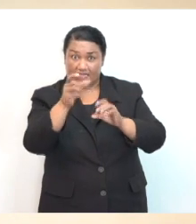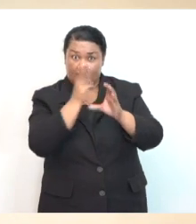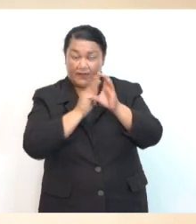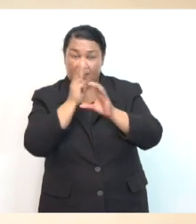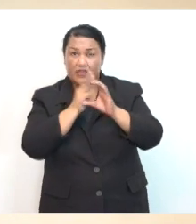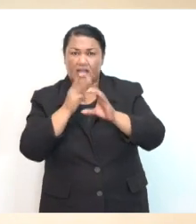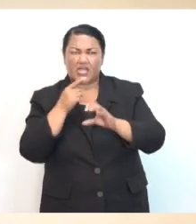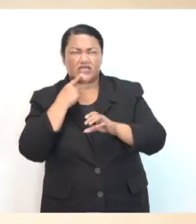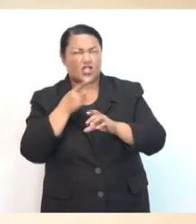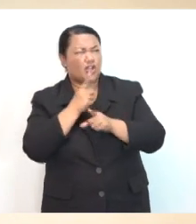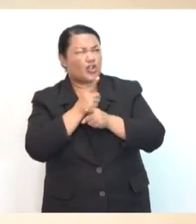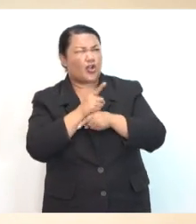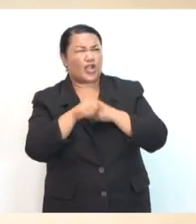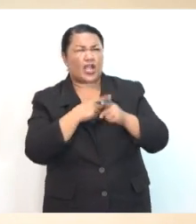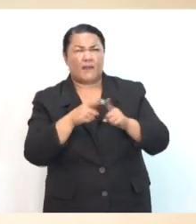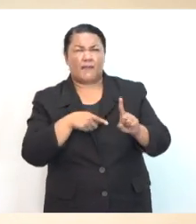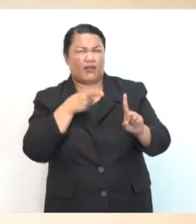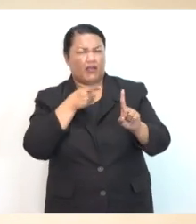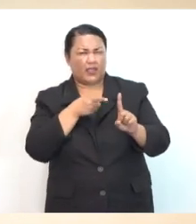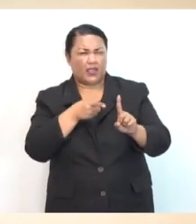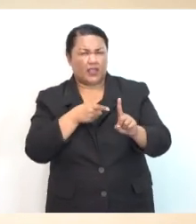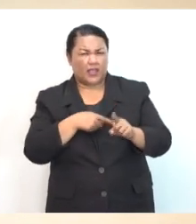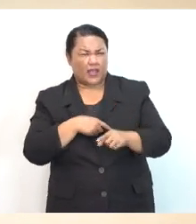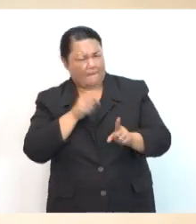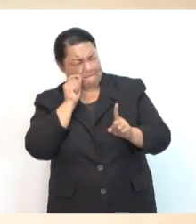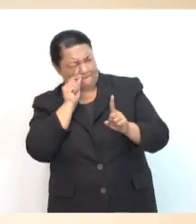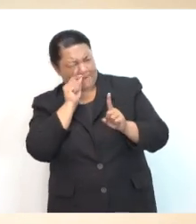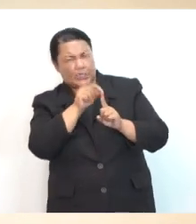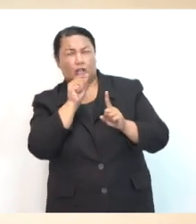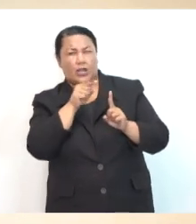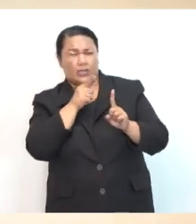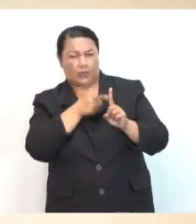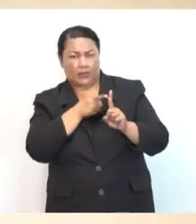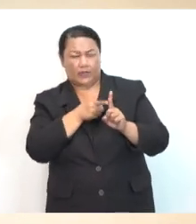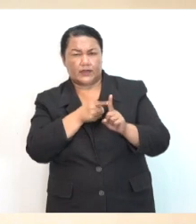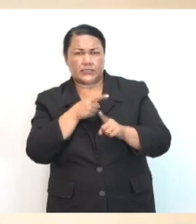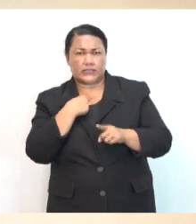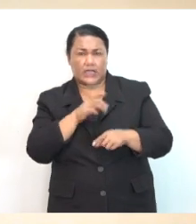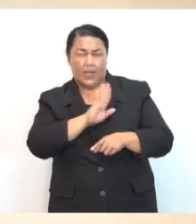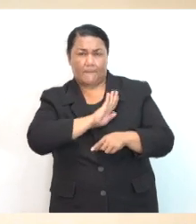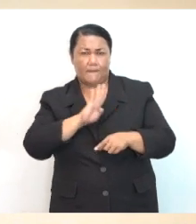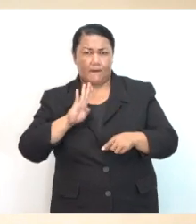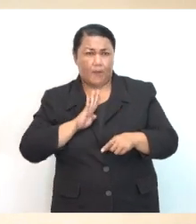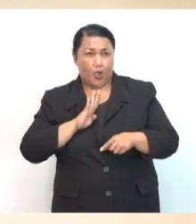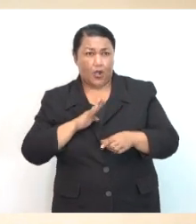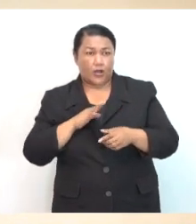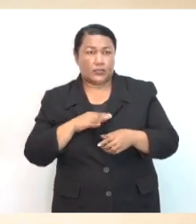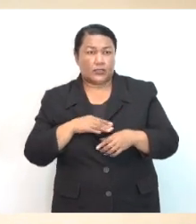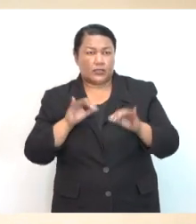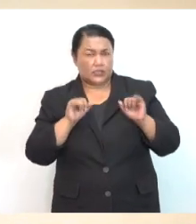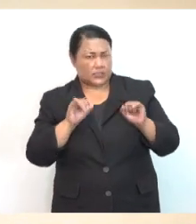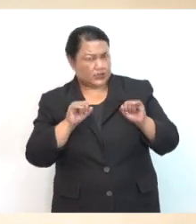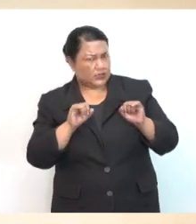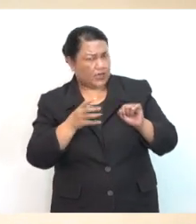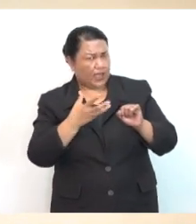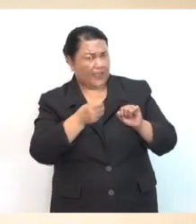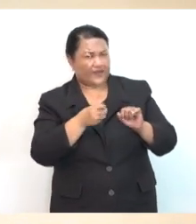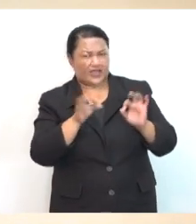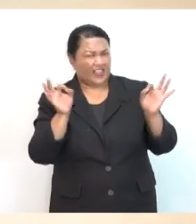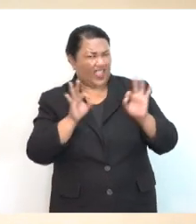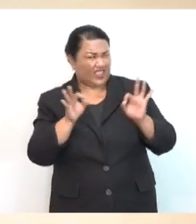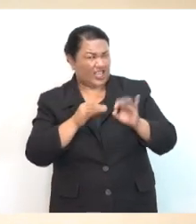On the matter of statutory boards, ministers have powers to appoint and remove certain boards, just as he did with the Housing Authority board